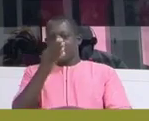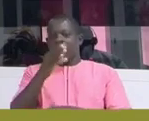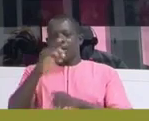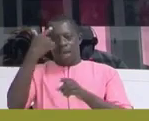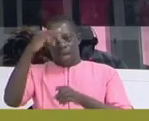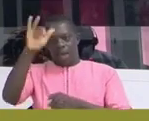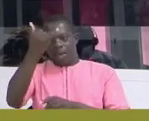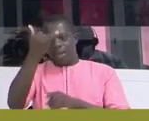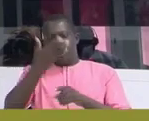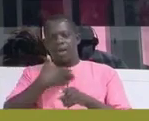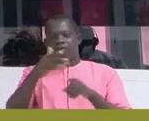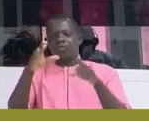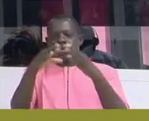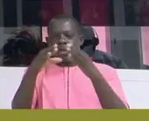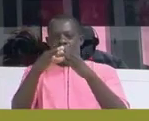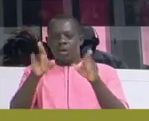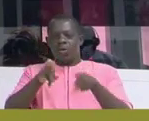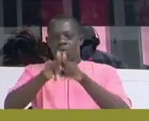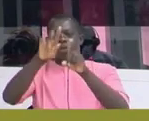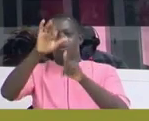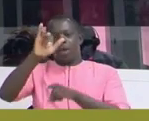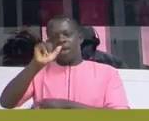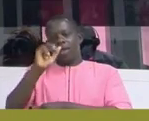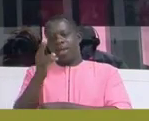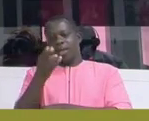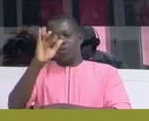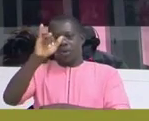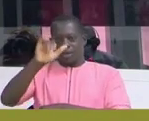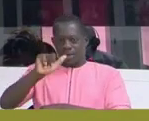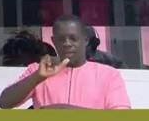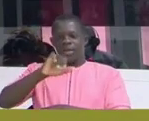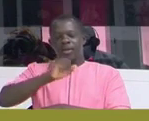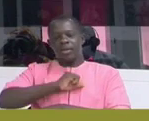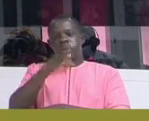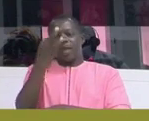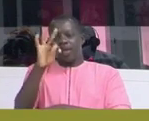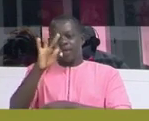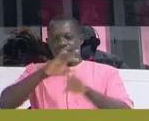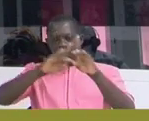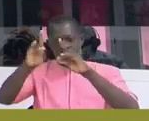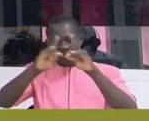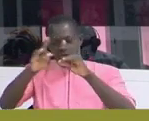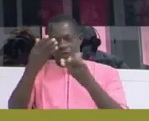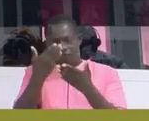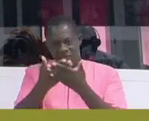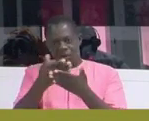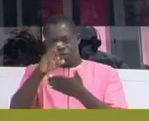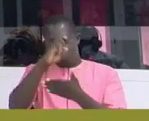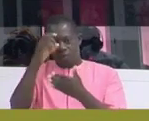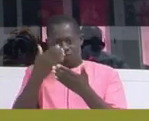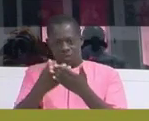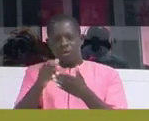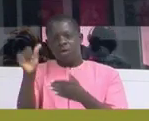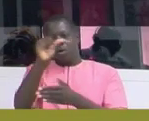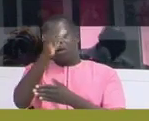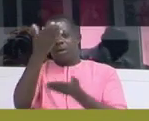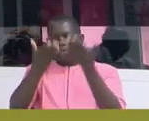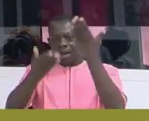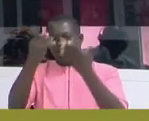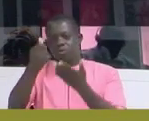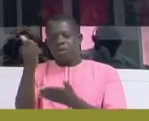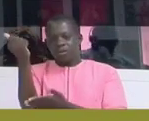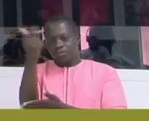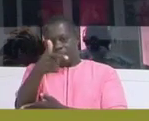5,000. He said that was the agreement he had with Yaya and that it is after the completion of our work that the other monies will be paid.